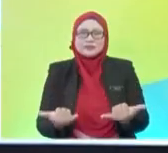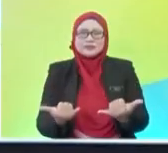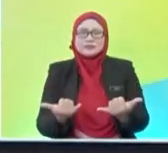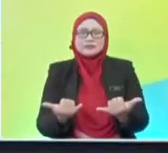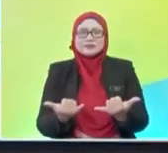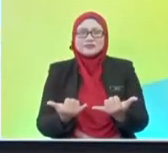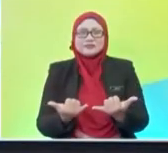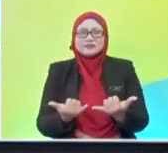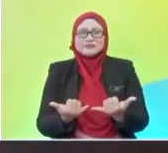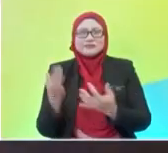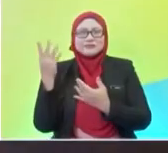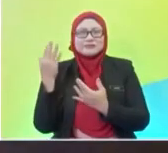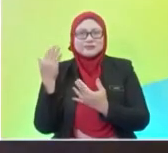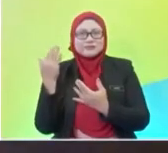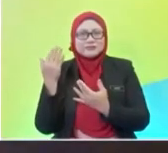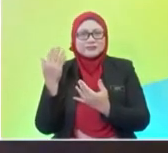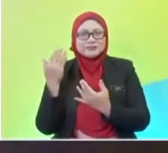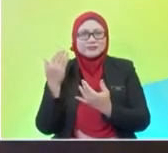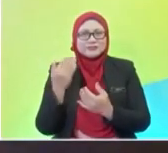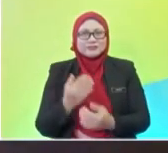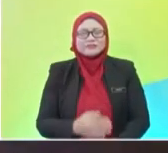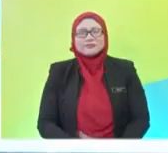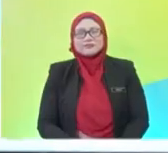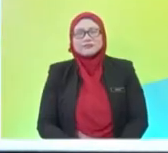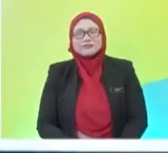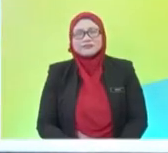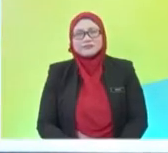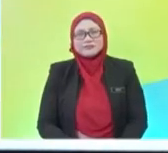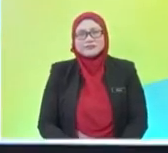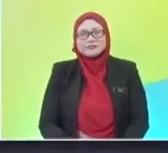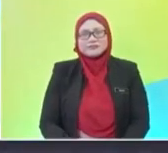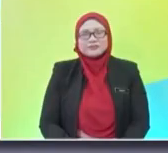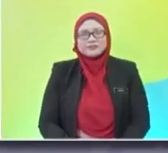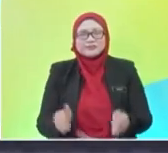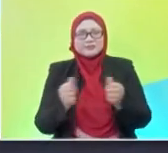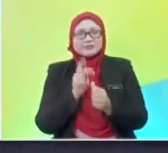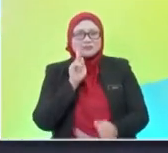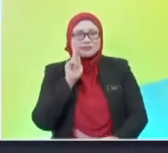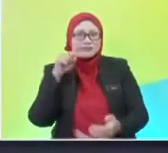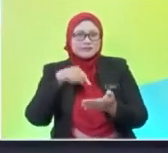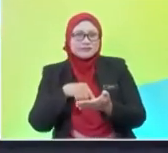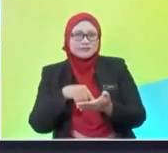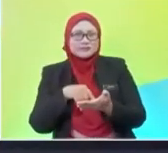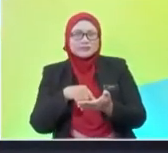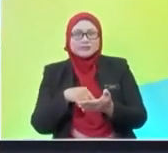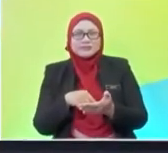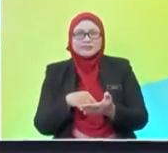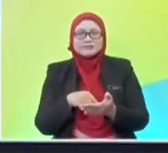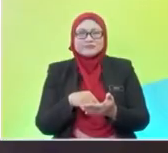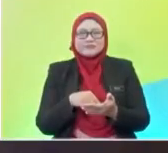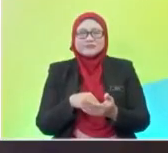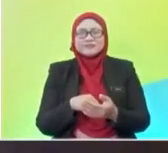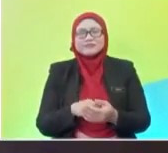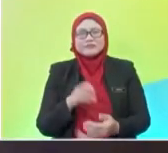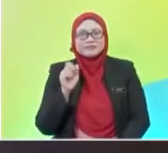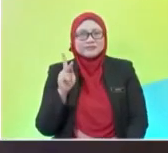Okay, we'll wait for you. Please, sir. Please help us, I'm here with my sister. Okay. Sure.